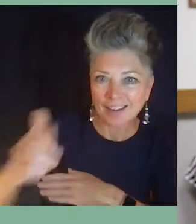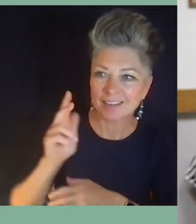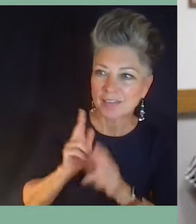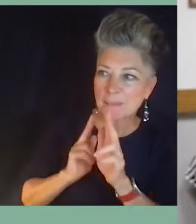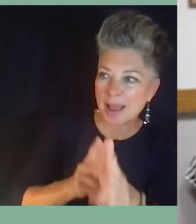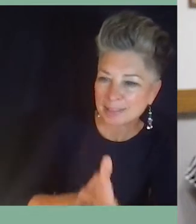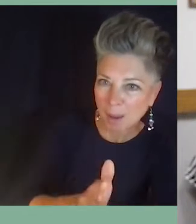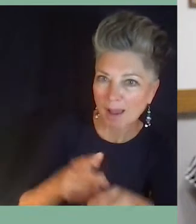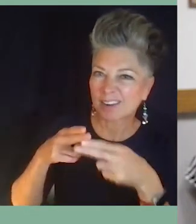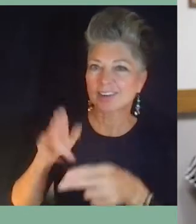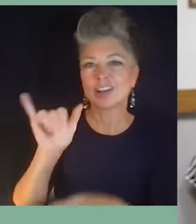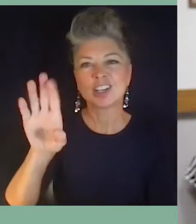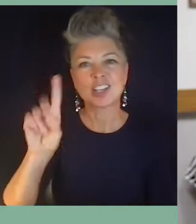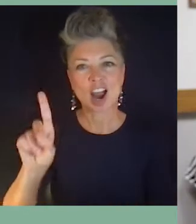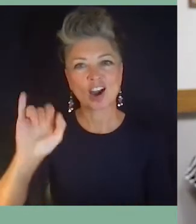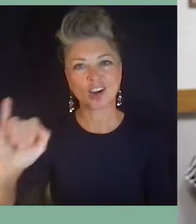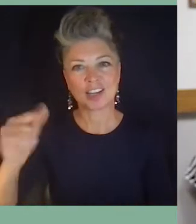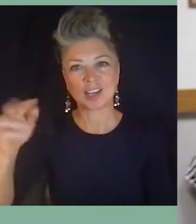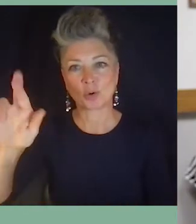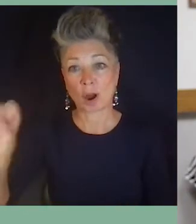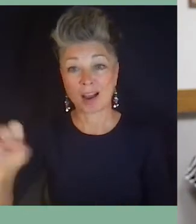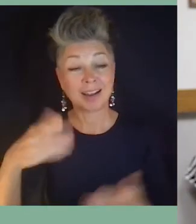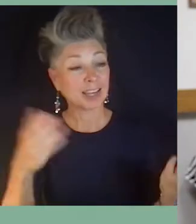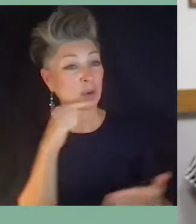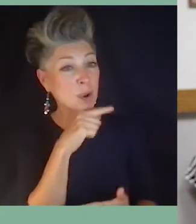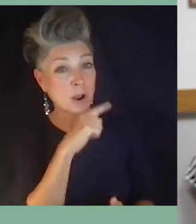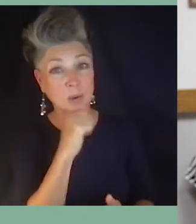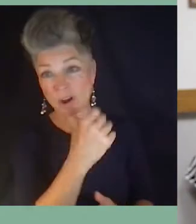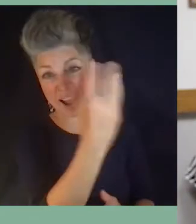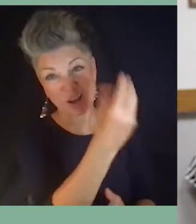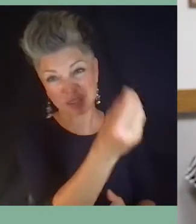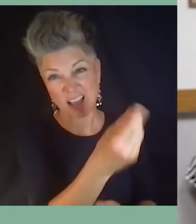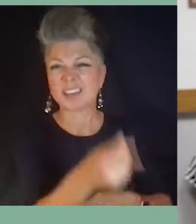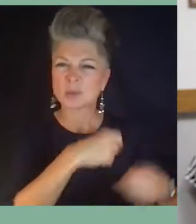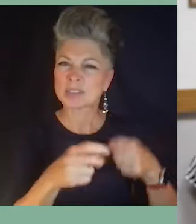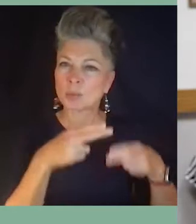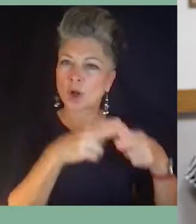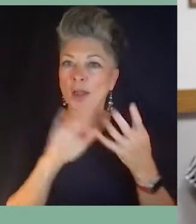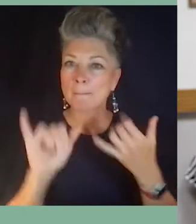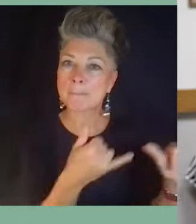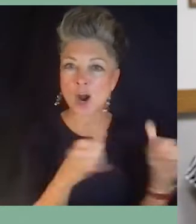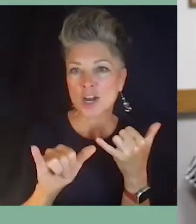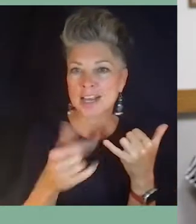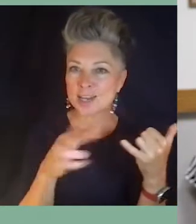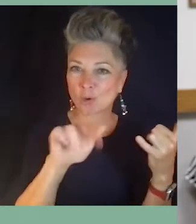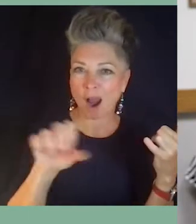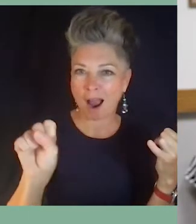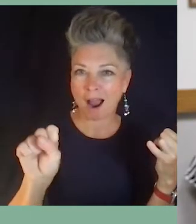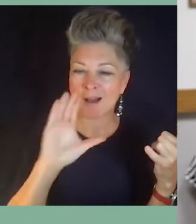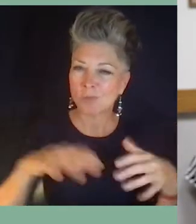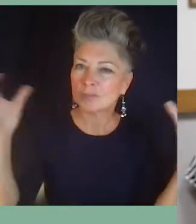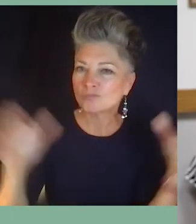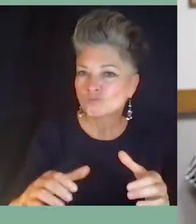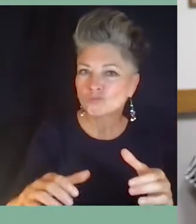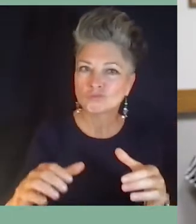Gras. Here in Milwaukee, we're not outside, so it's not a Yardi Gras, it's a party gras. Where we're gonna get together, we're gonna wear